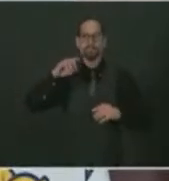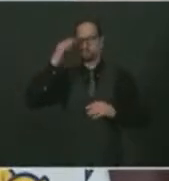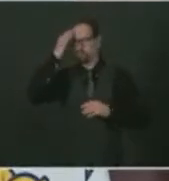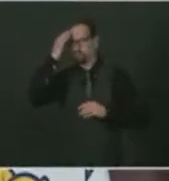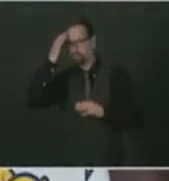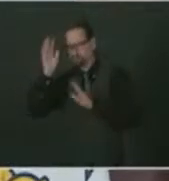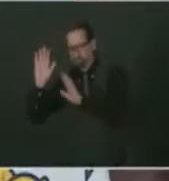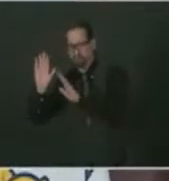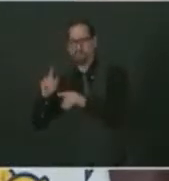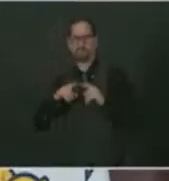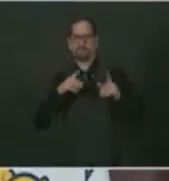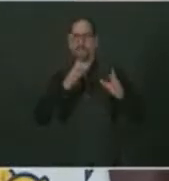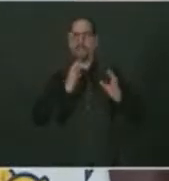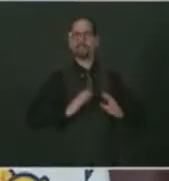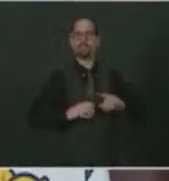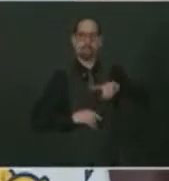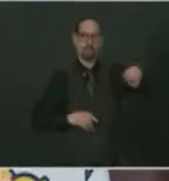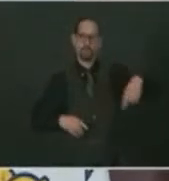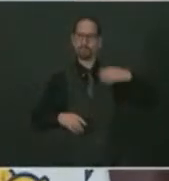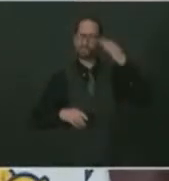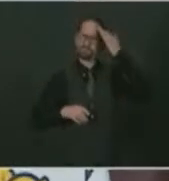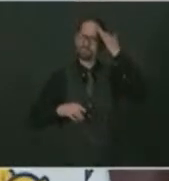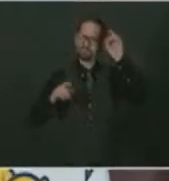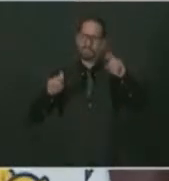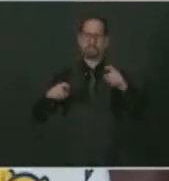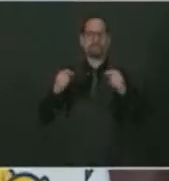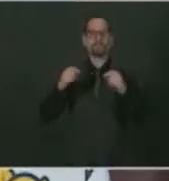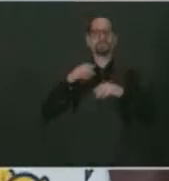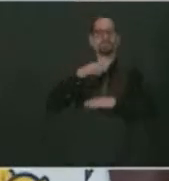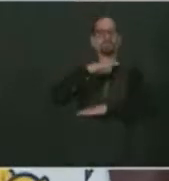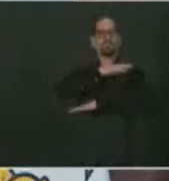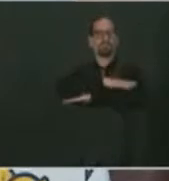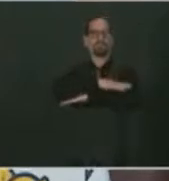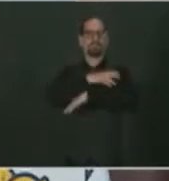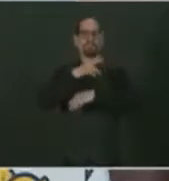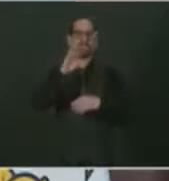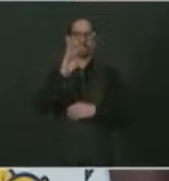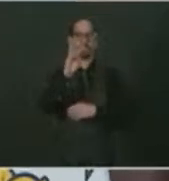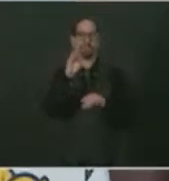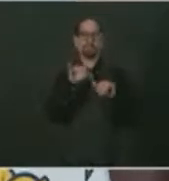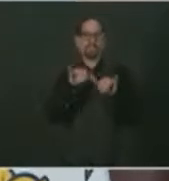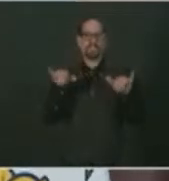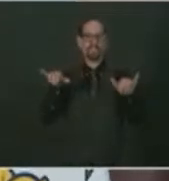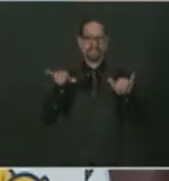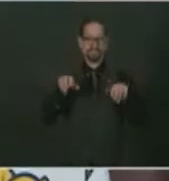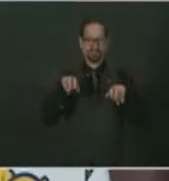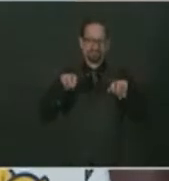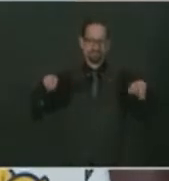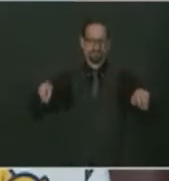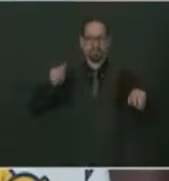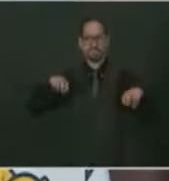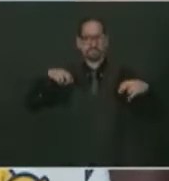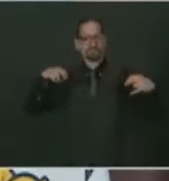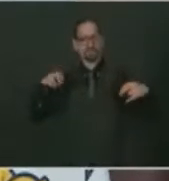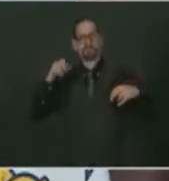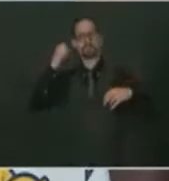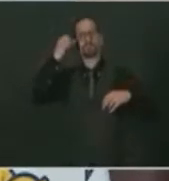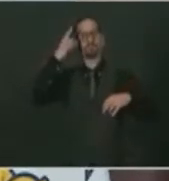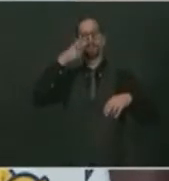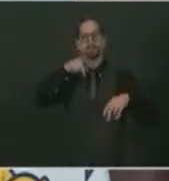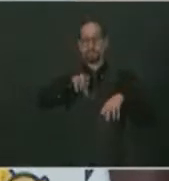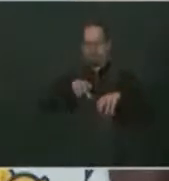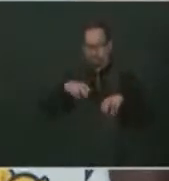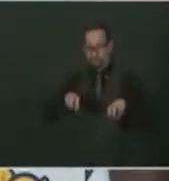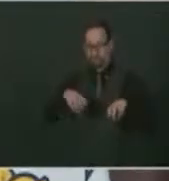6 feet distance. They understand cleaning between parties, between seatings. And we know that we can